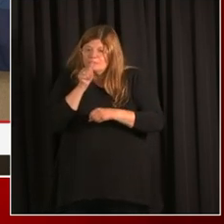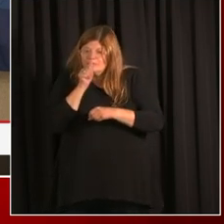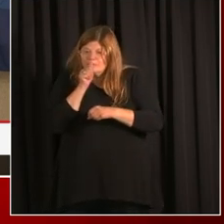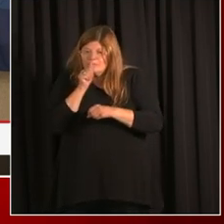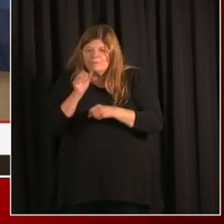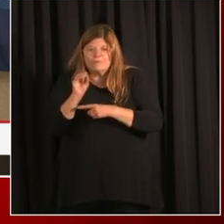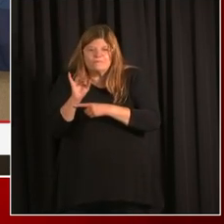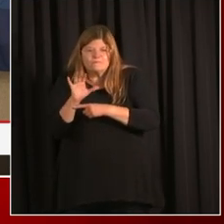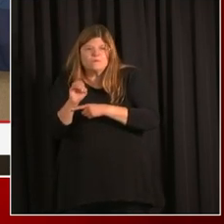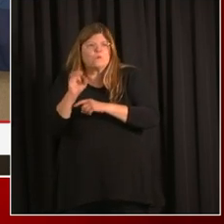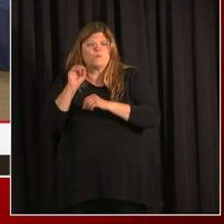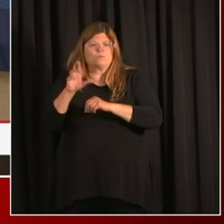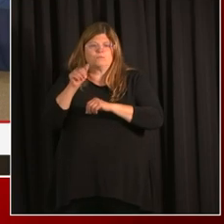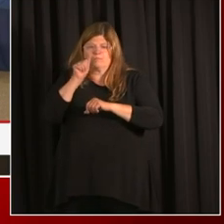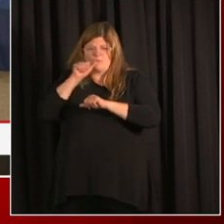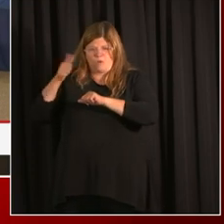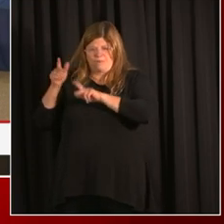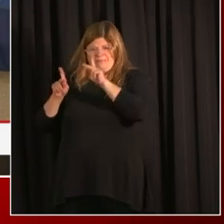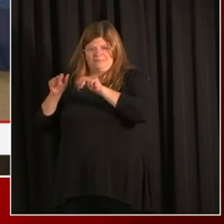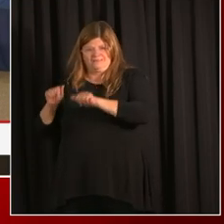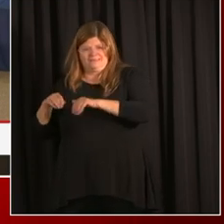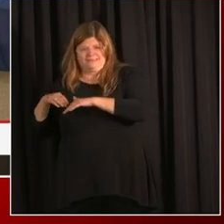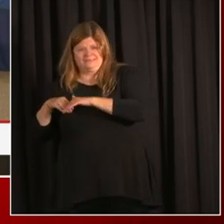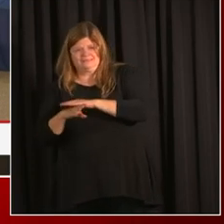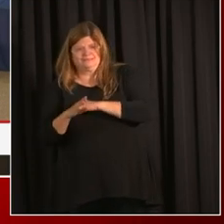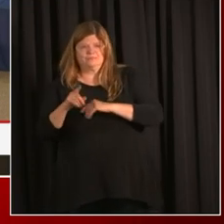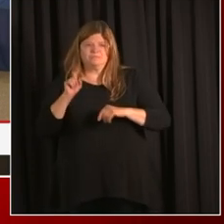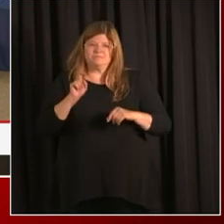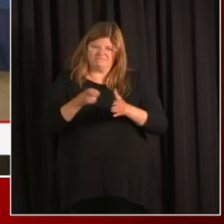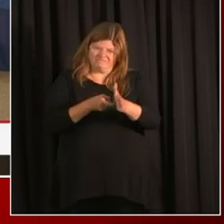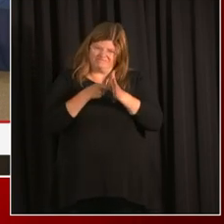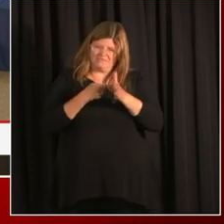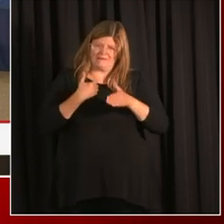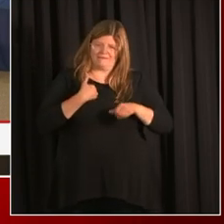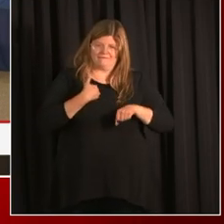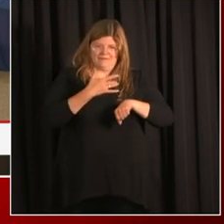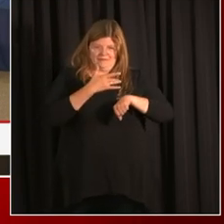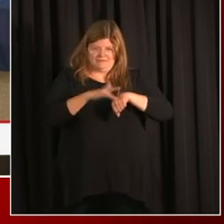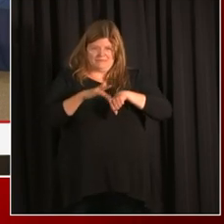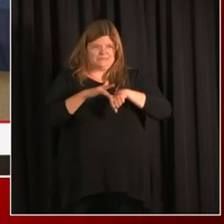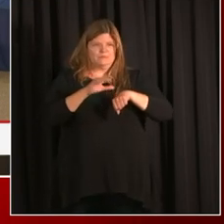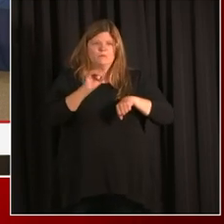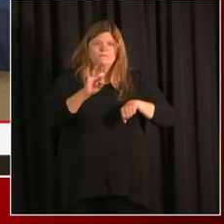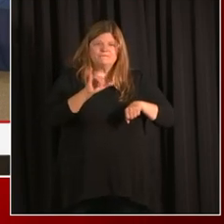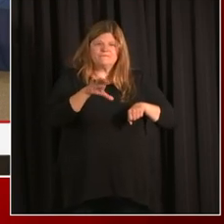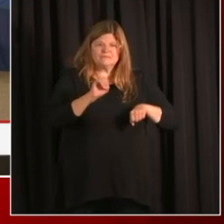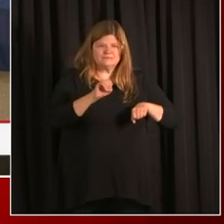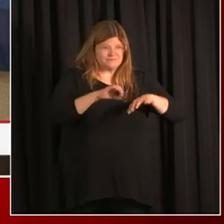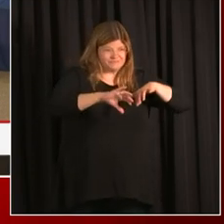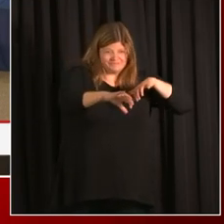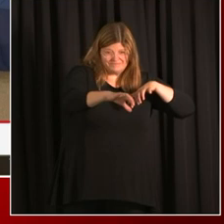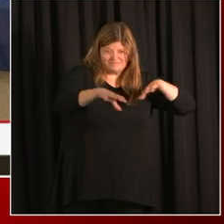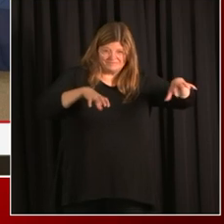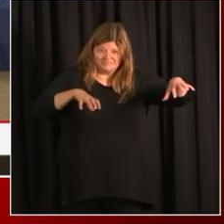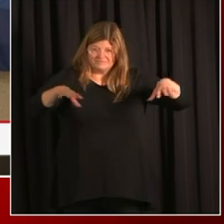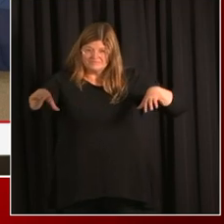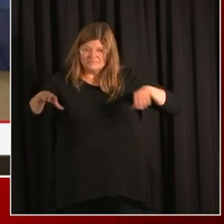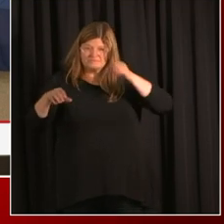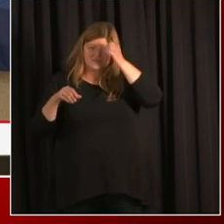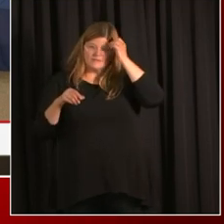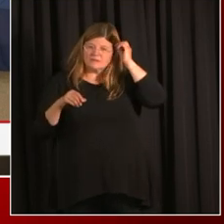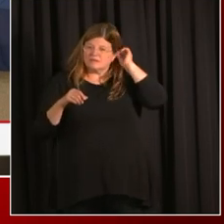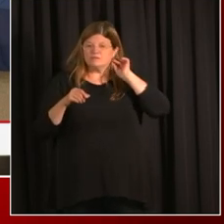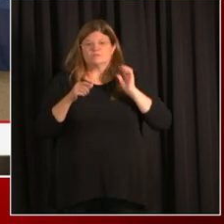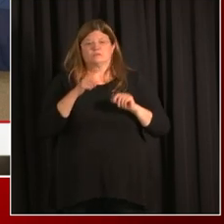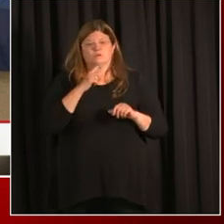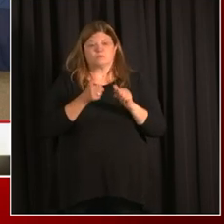else can enter, you can be without your mask, but every other every other office, every other part of the